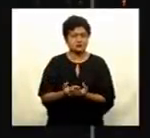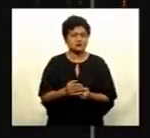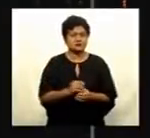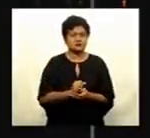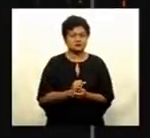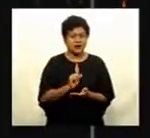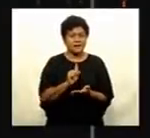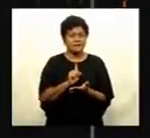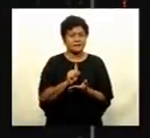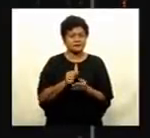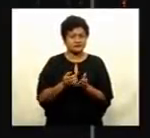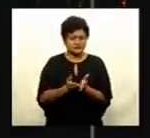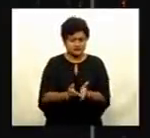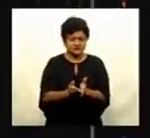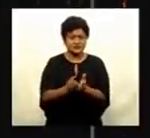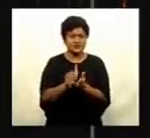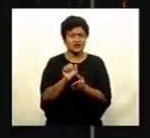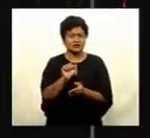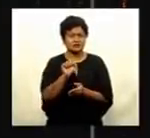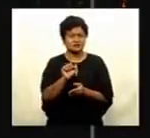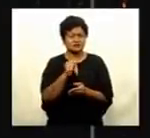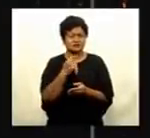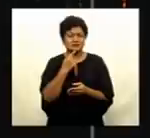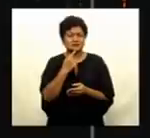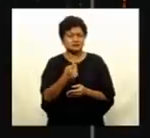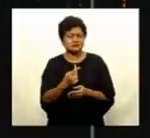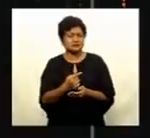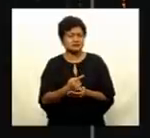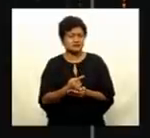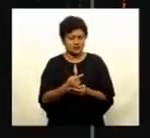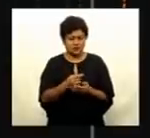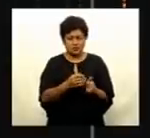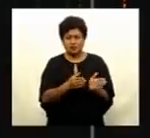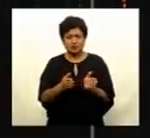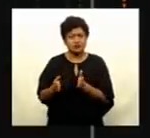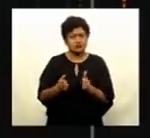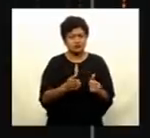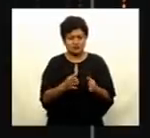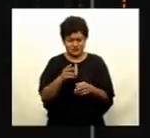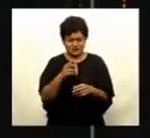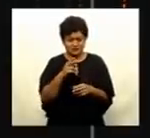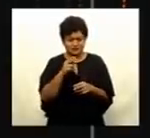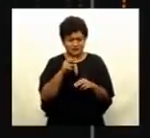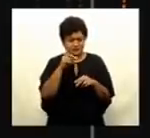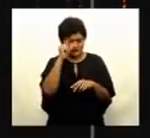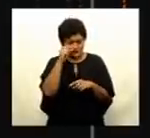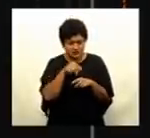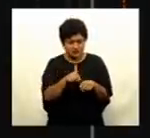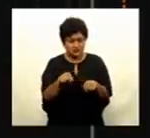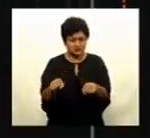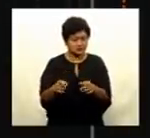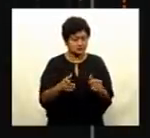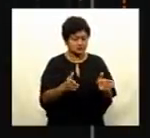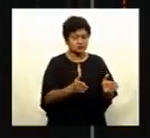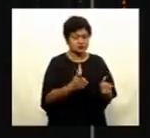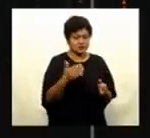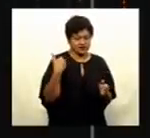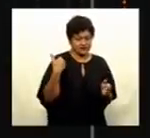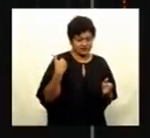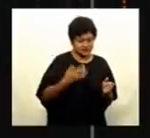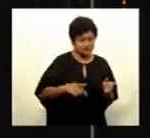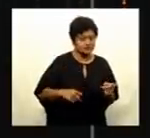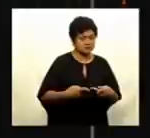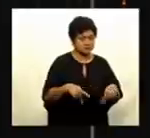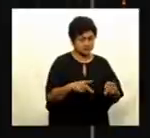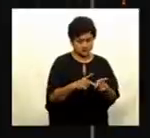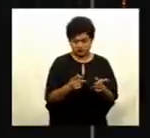operators prioritize safety over business, with movement of Fijians from non-containment to containment zones starting this week. Maritime Safety